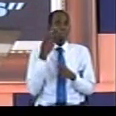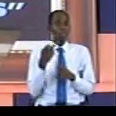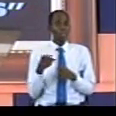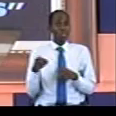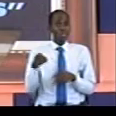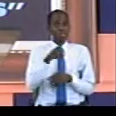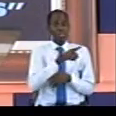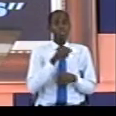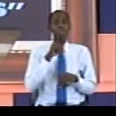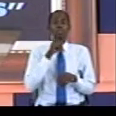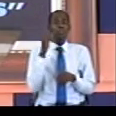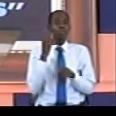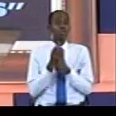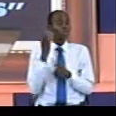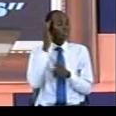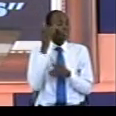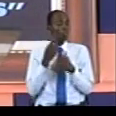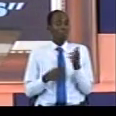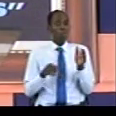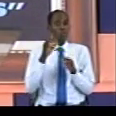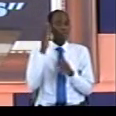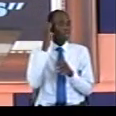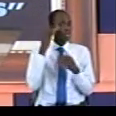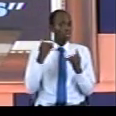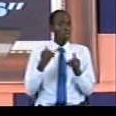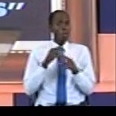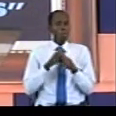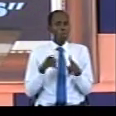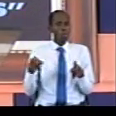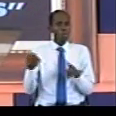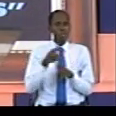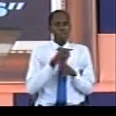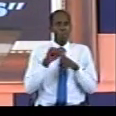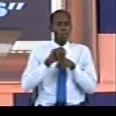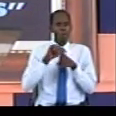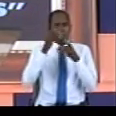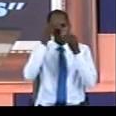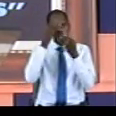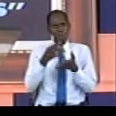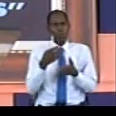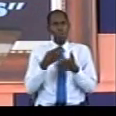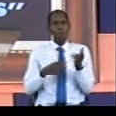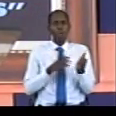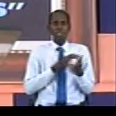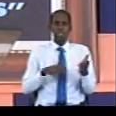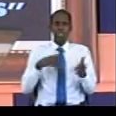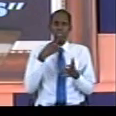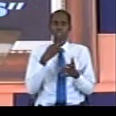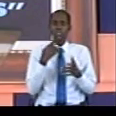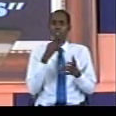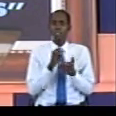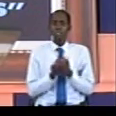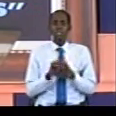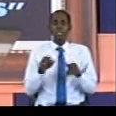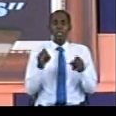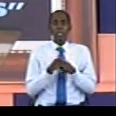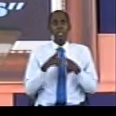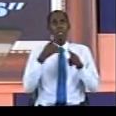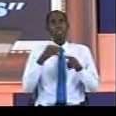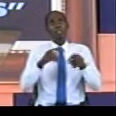did they do? They did what the Lord wanted them to do, because Jesus said, as the Father have sent me, even